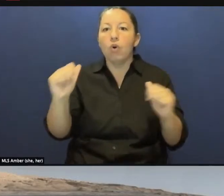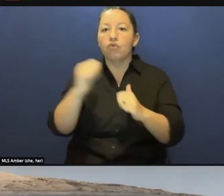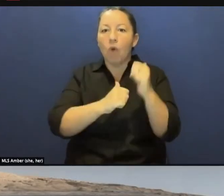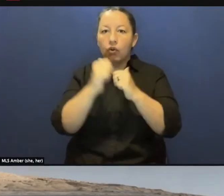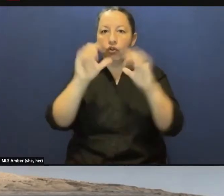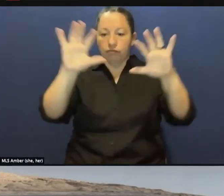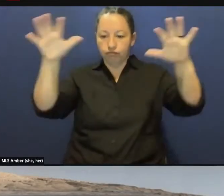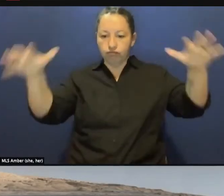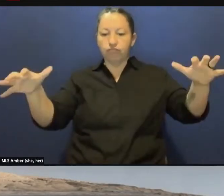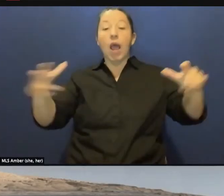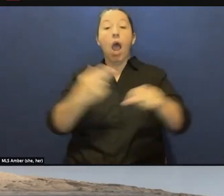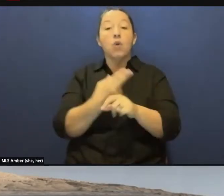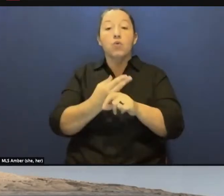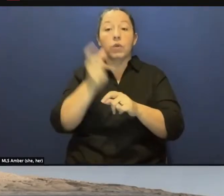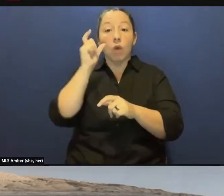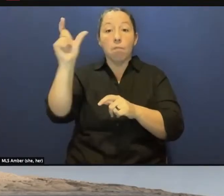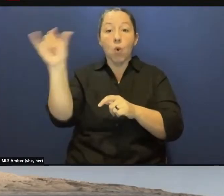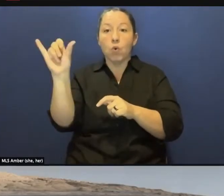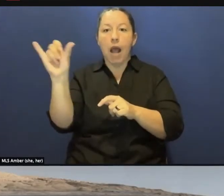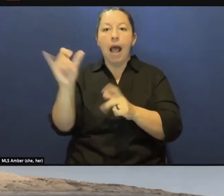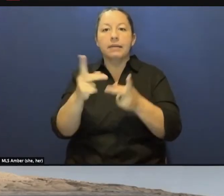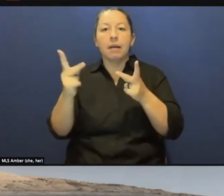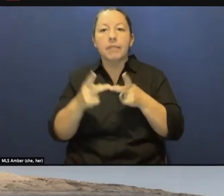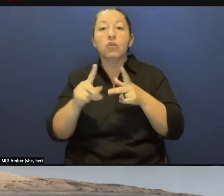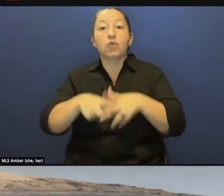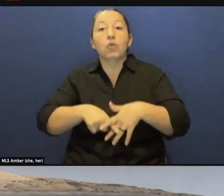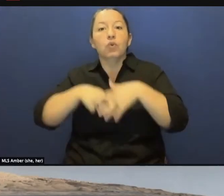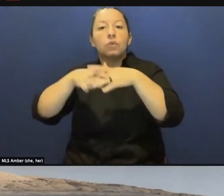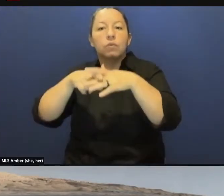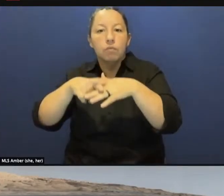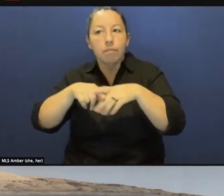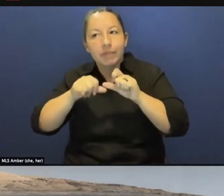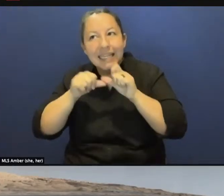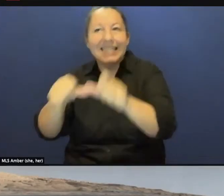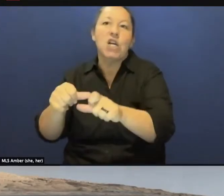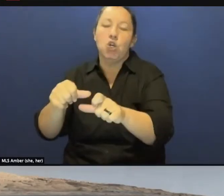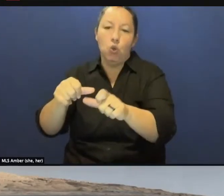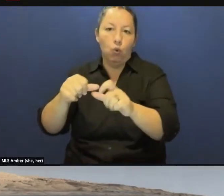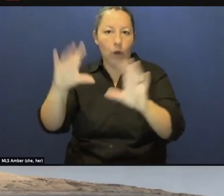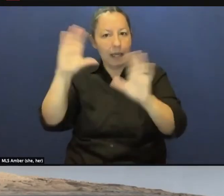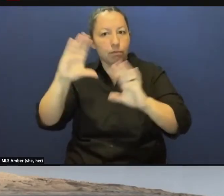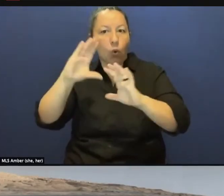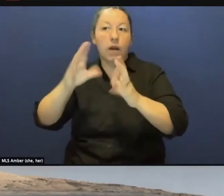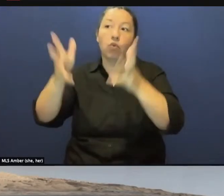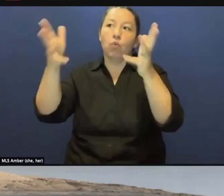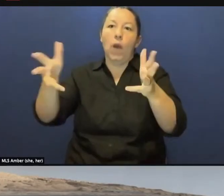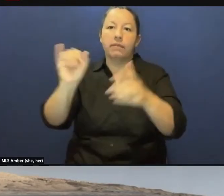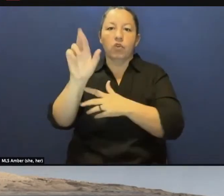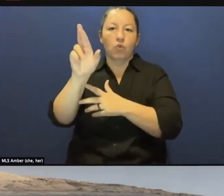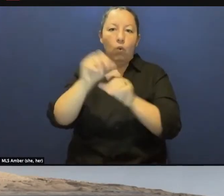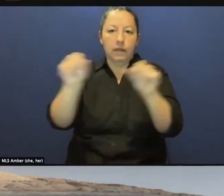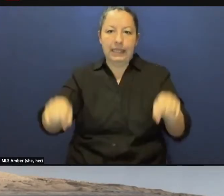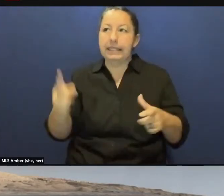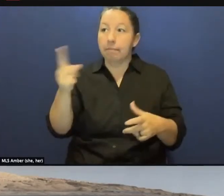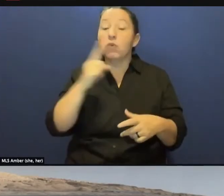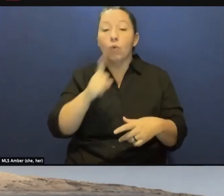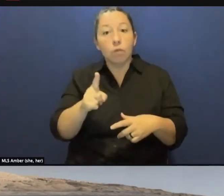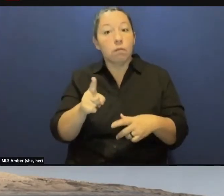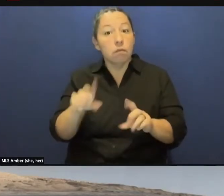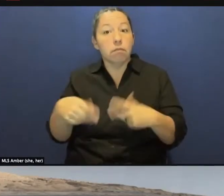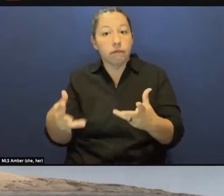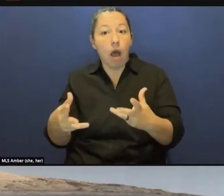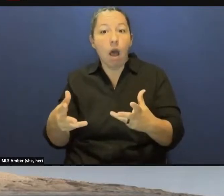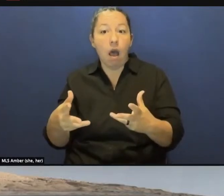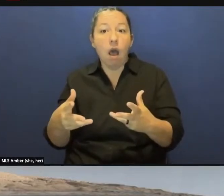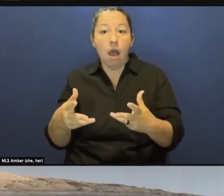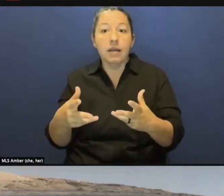the moon as a vantage point to then continue on exploring the rest of the solar system. So it really provides and is